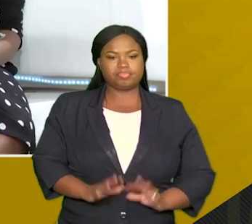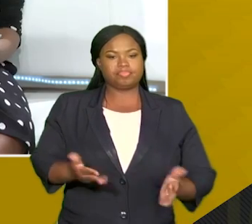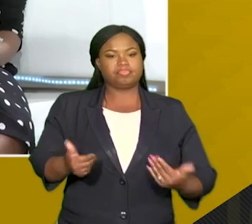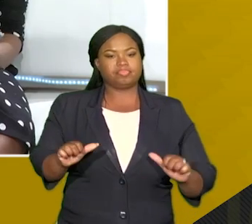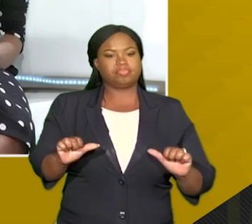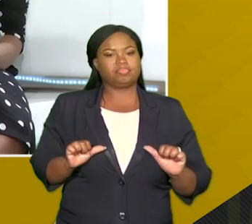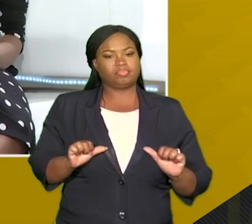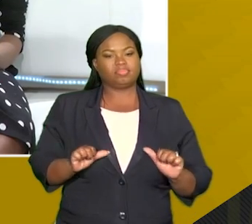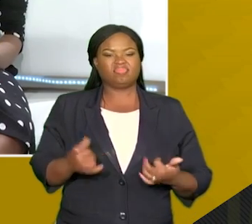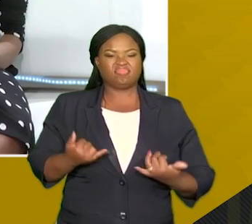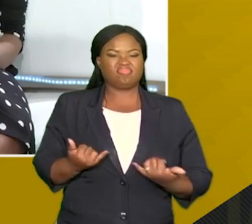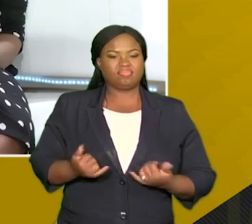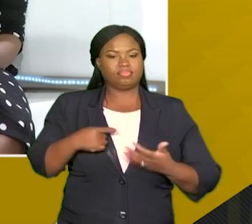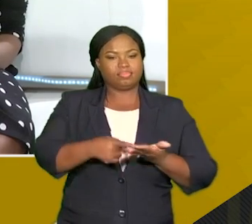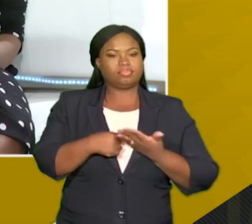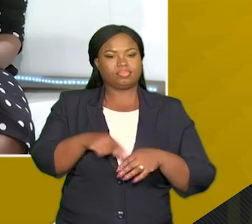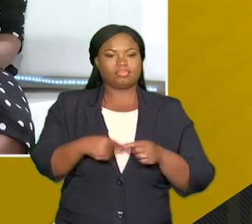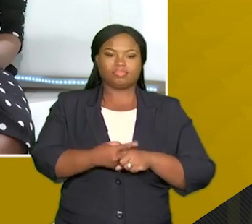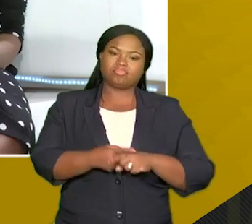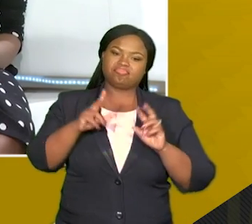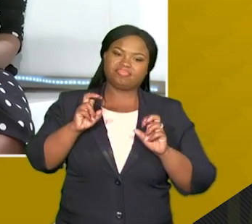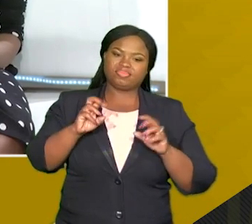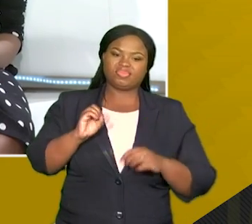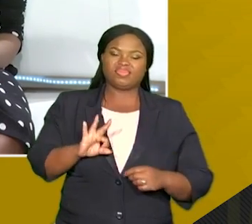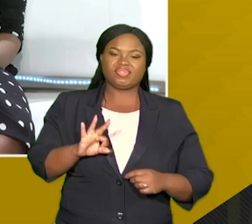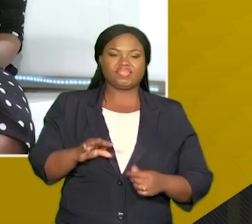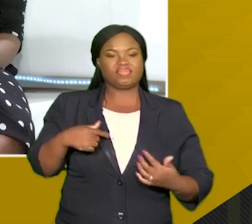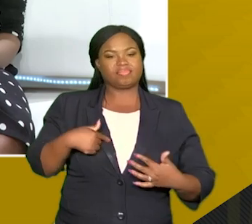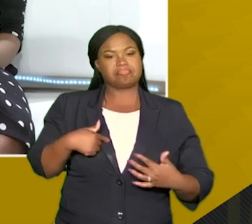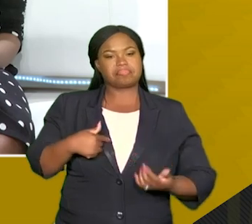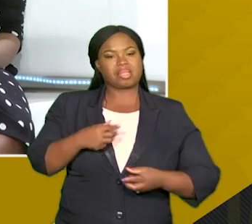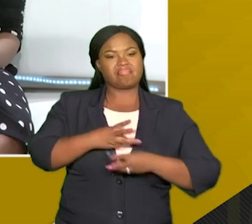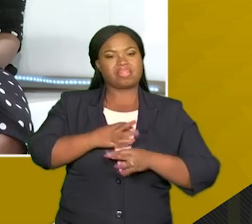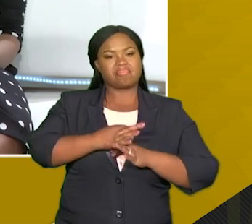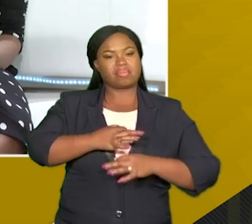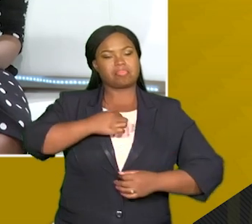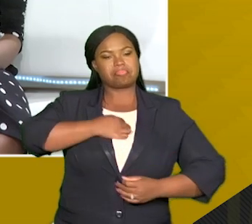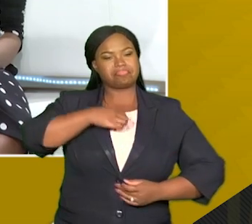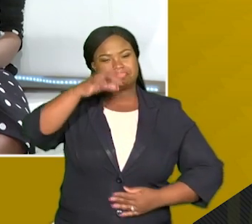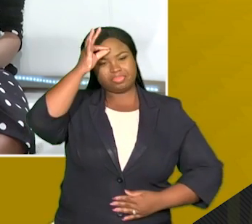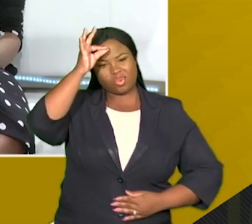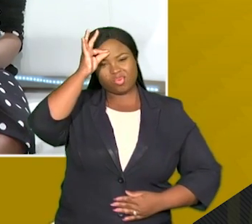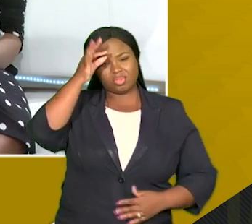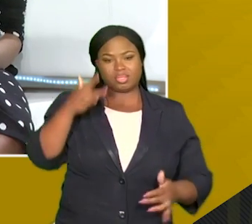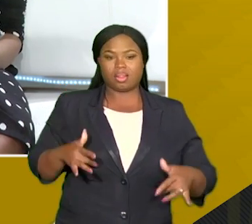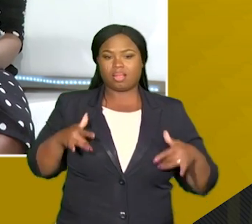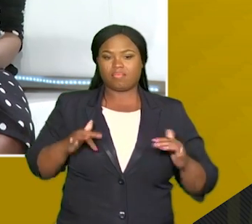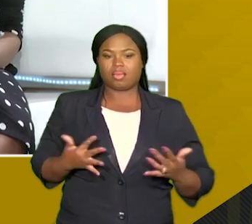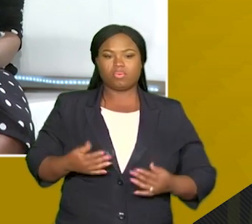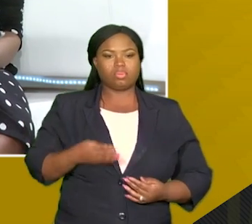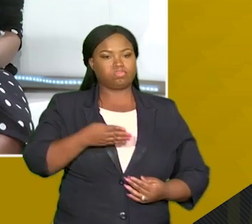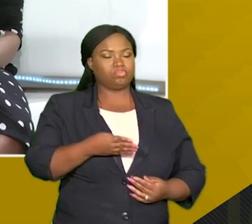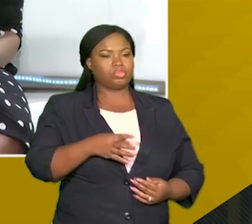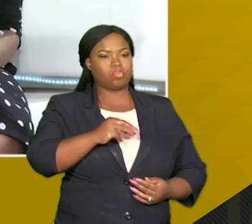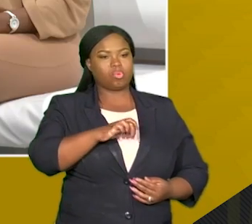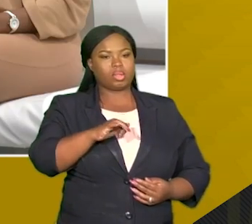Welcome back to Daily Tets. And re bolela ka taba ya gore na ge o le ngwana of a police officer o phela byang bophelo bago. On the couch we joined by the Morgans,